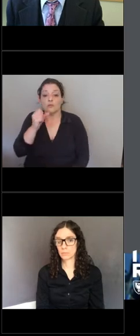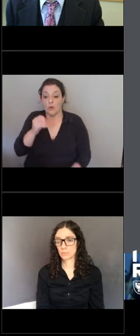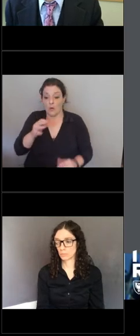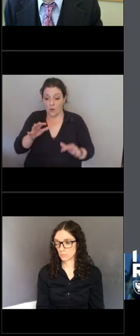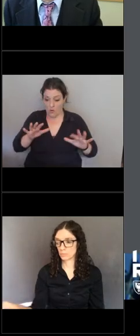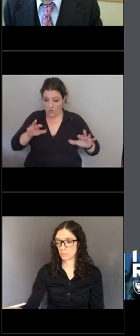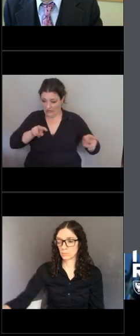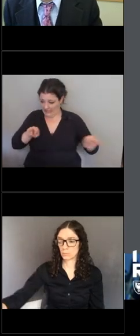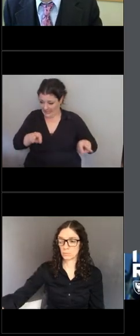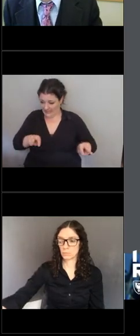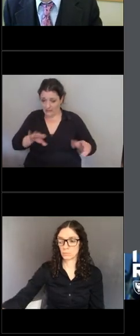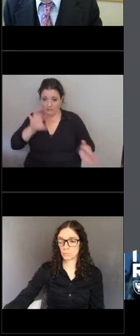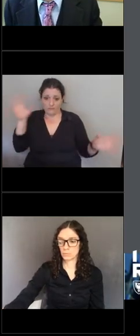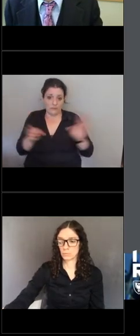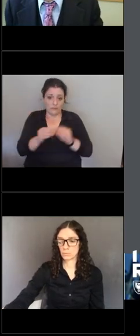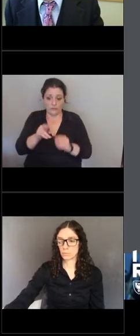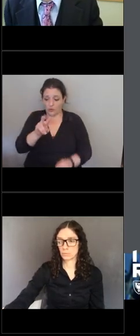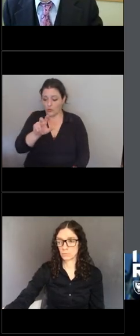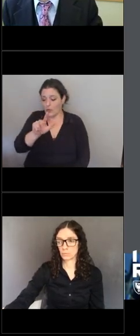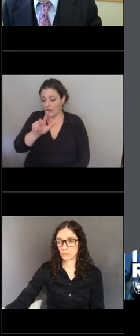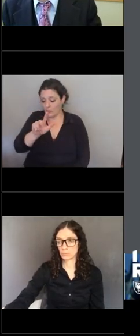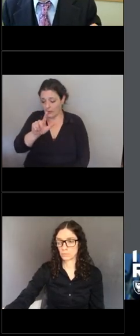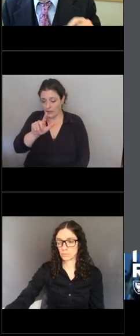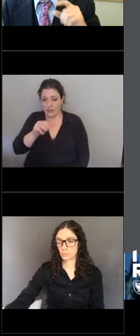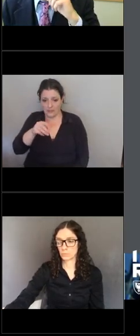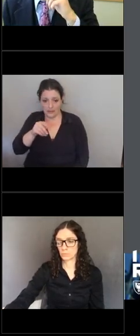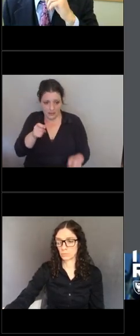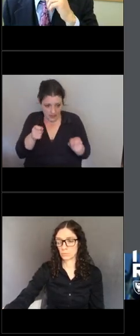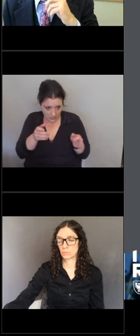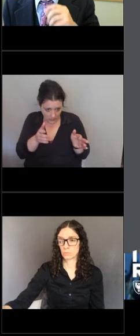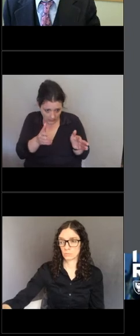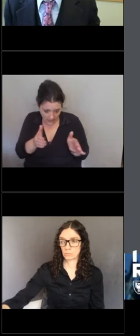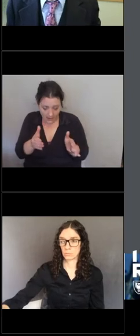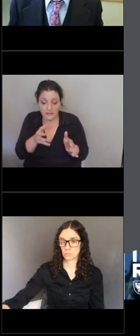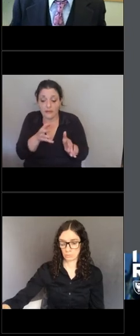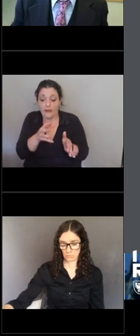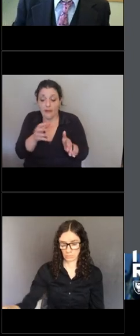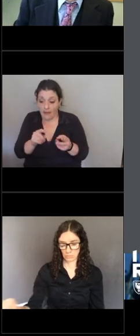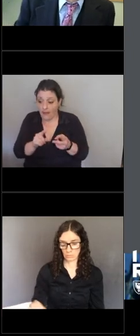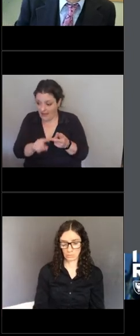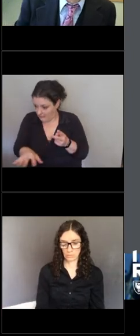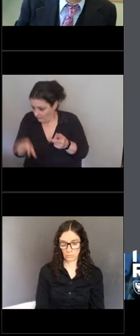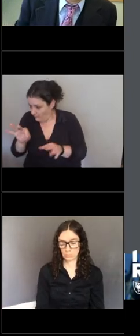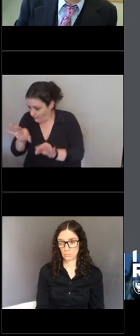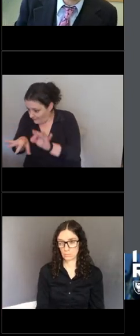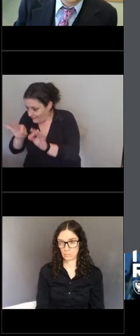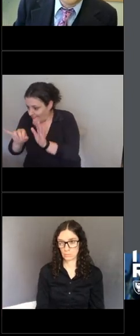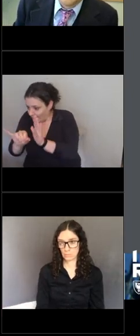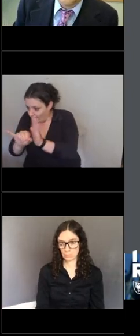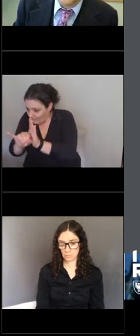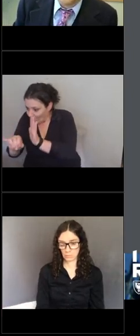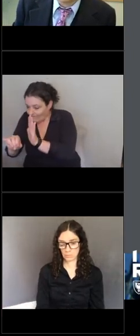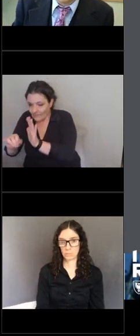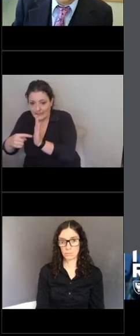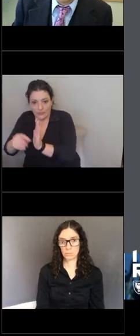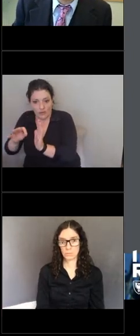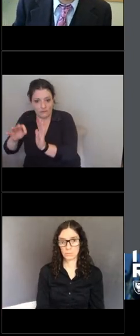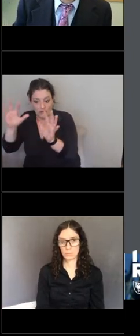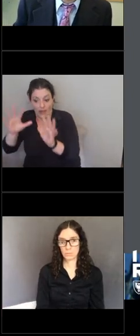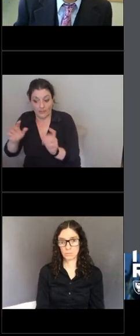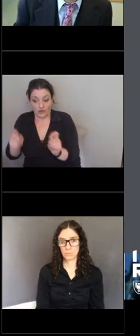plans and pulling out any instance of climate change resilience and adaptation, goal was to pull out any action that we